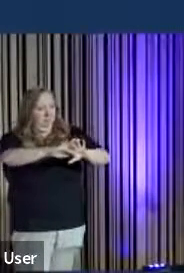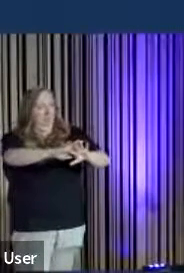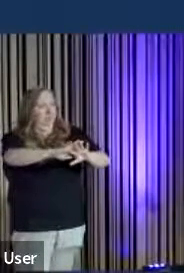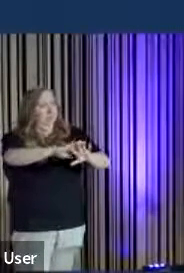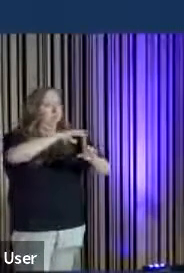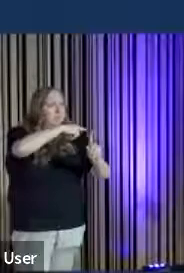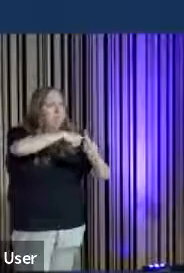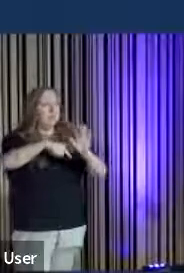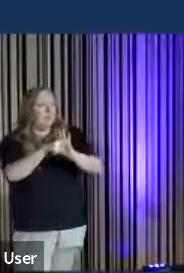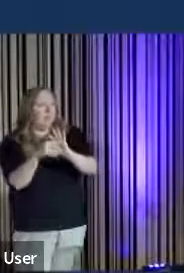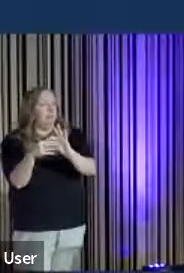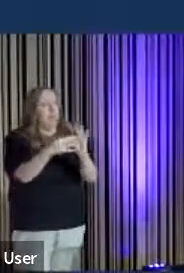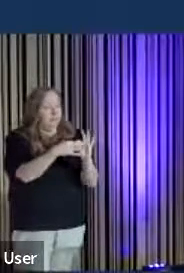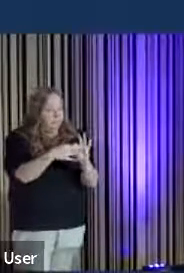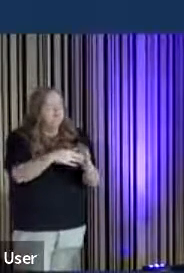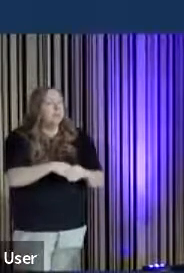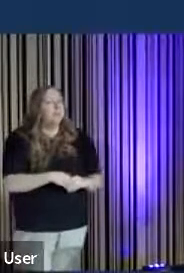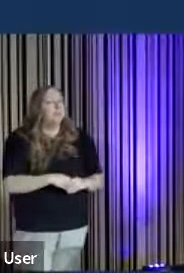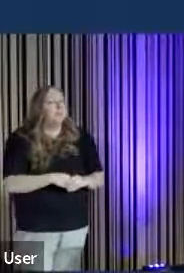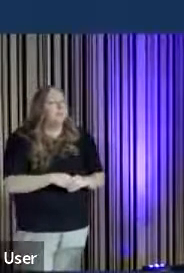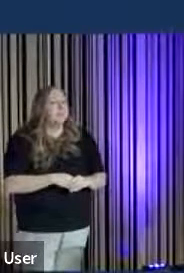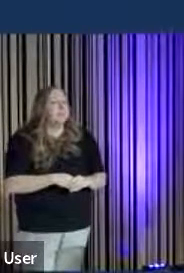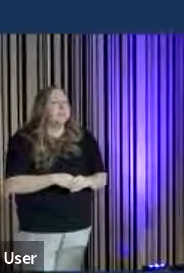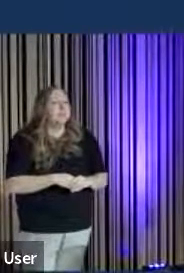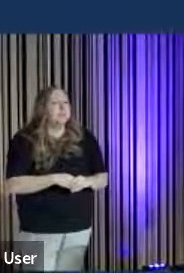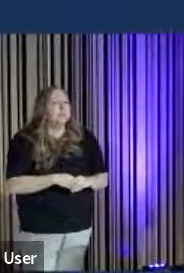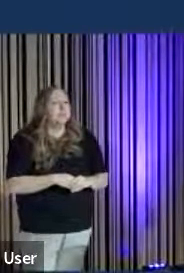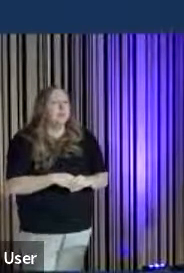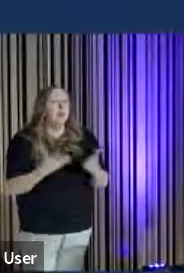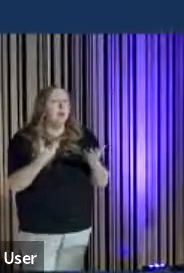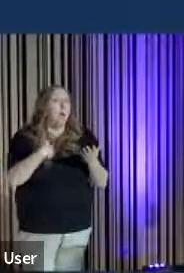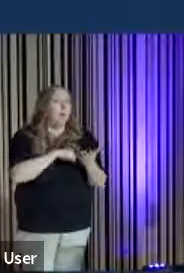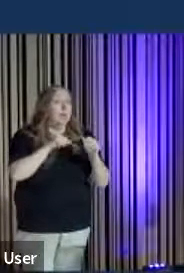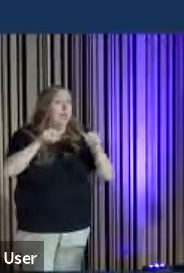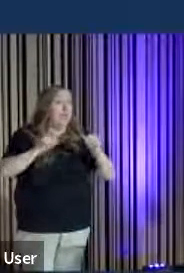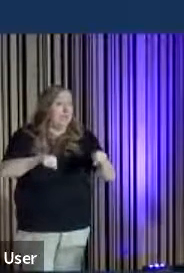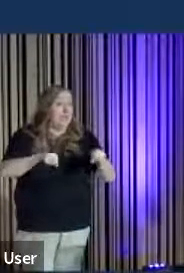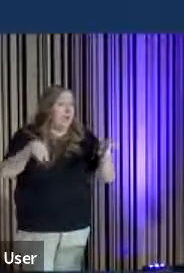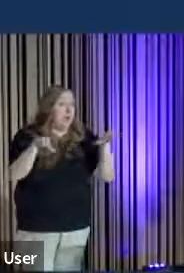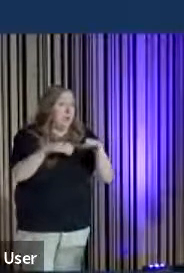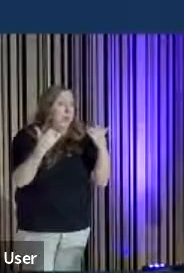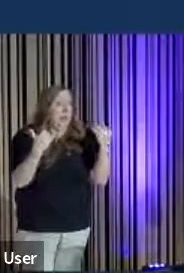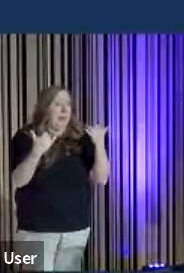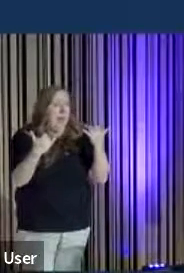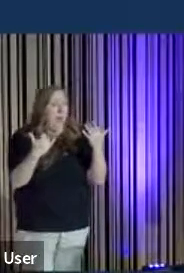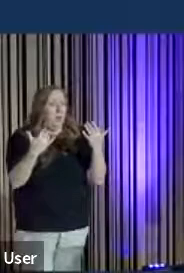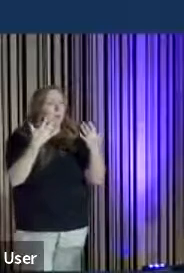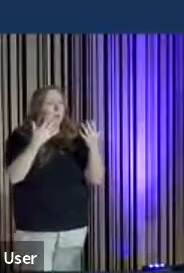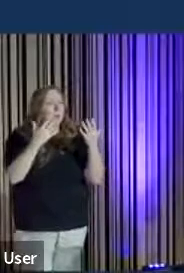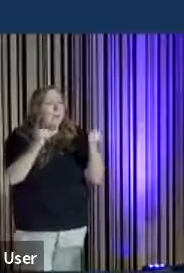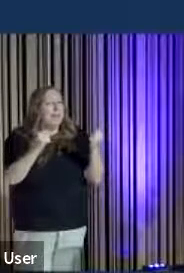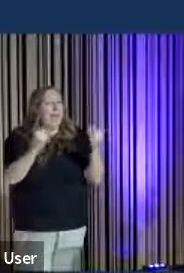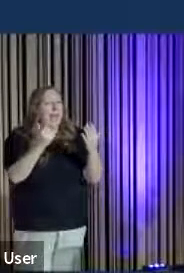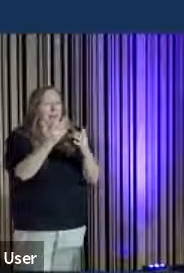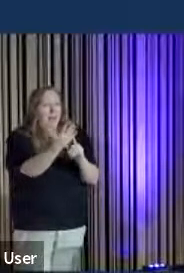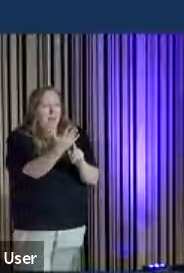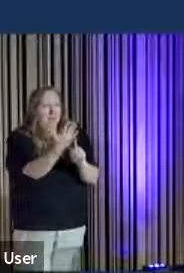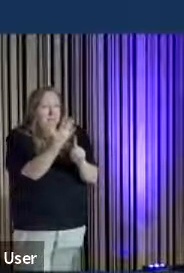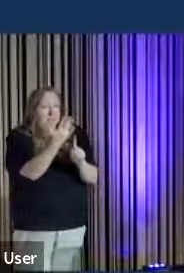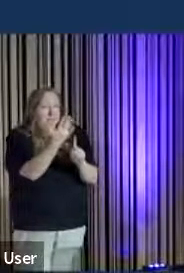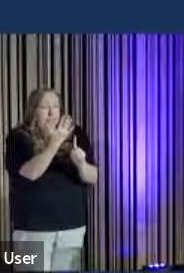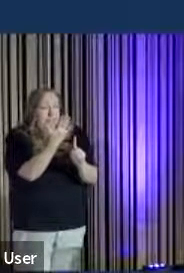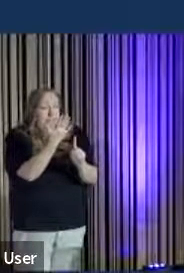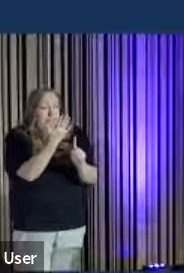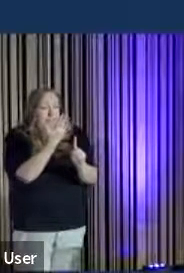interactome. What we also can do here, we can dig down and we can find our favorite organism and see,